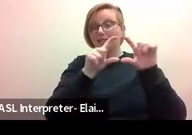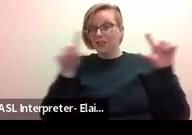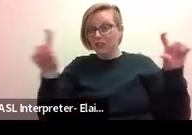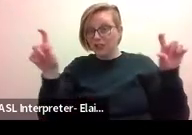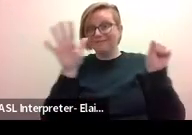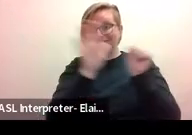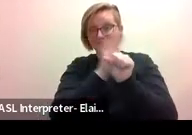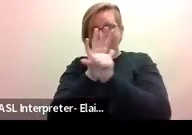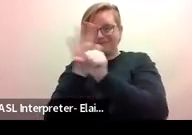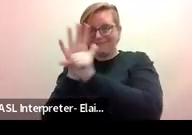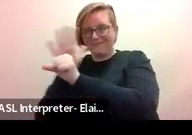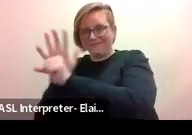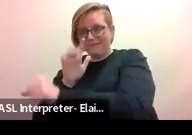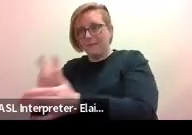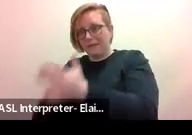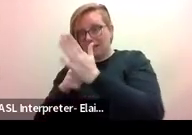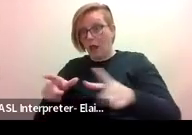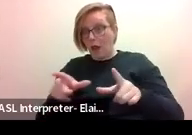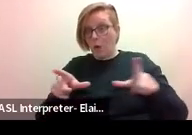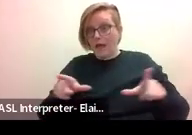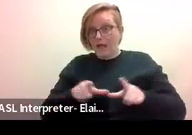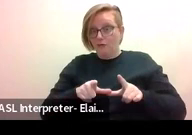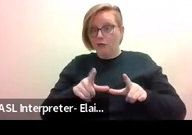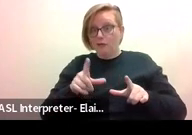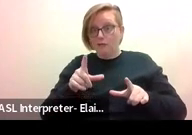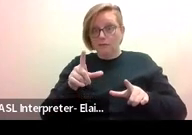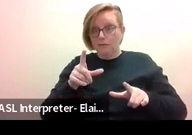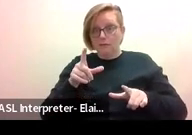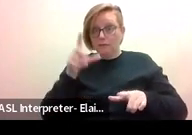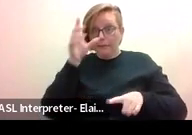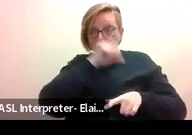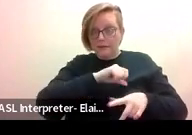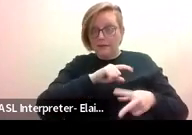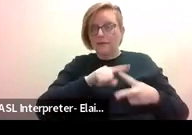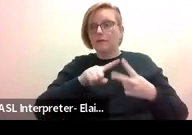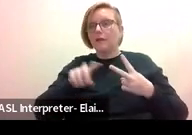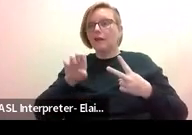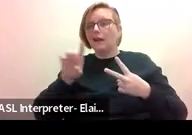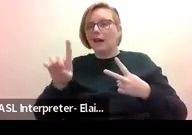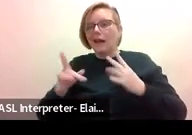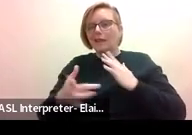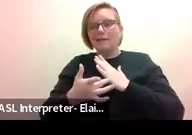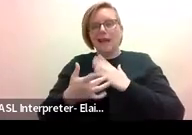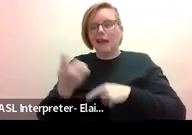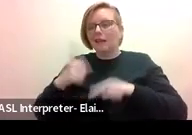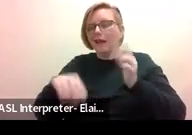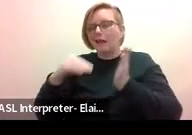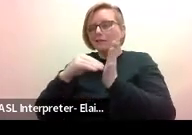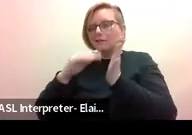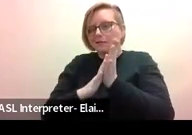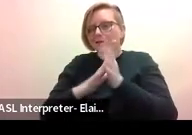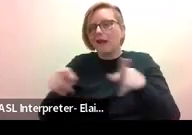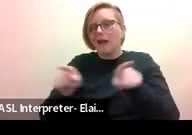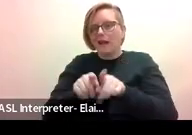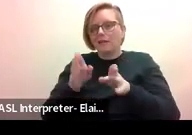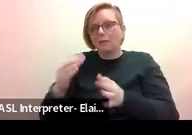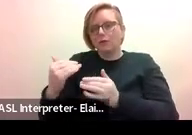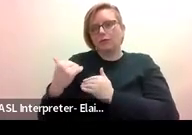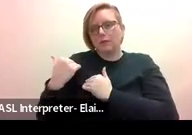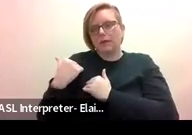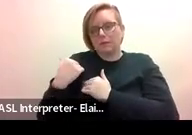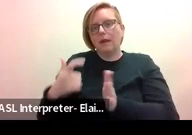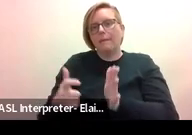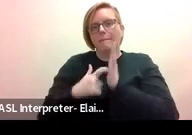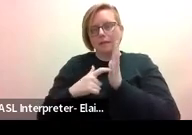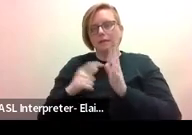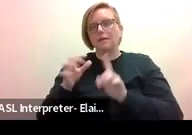So location is missing. The ed tech cannot be the person on the service grid. That needs to be the special ed